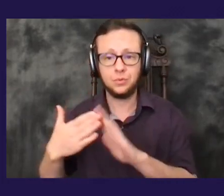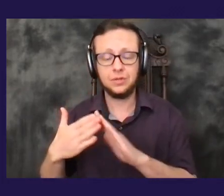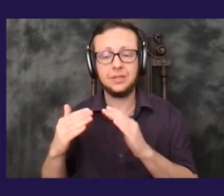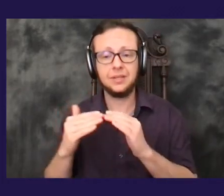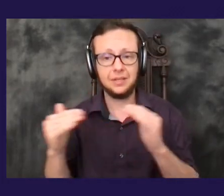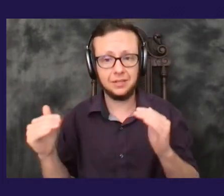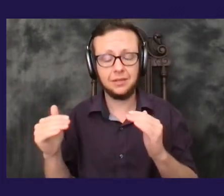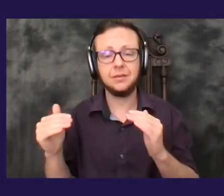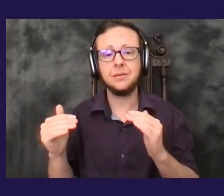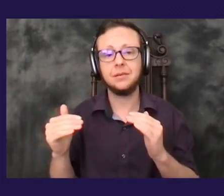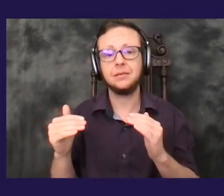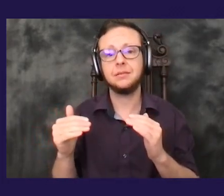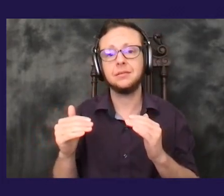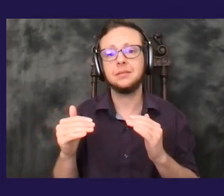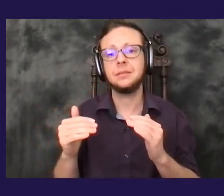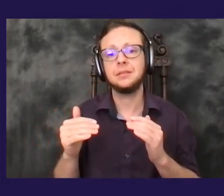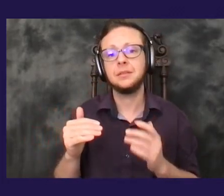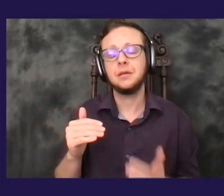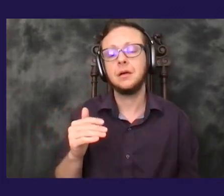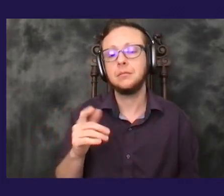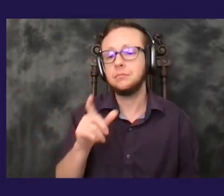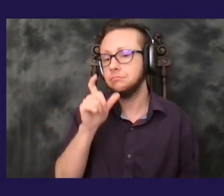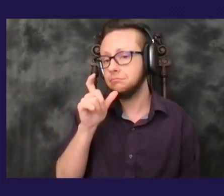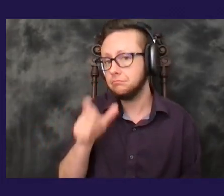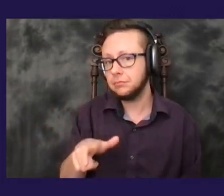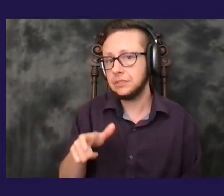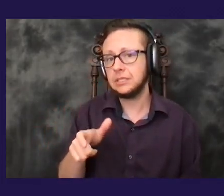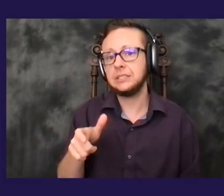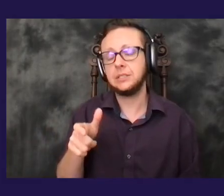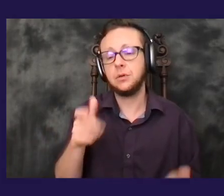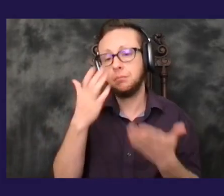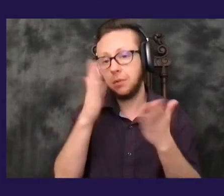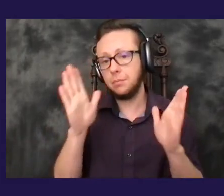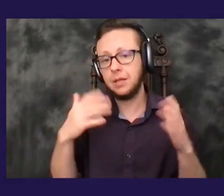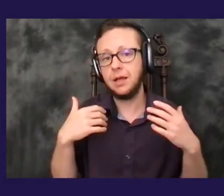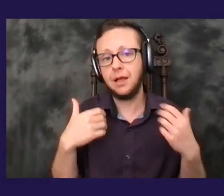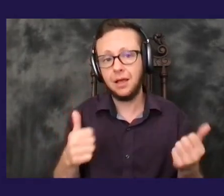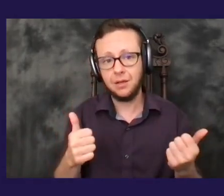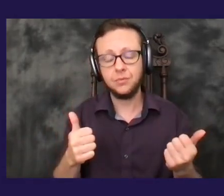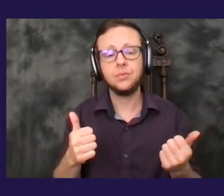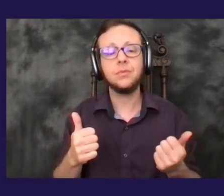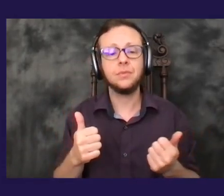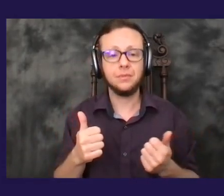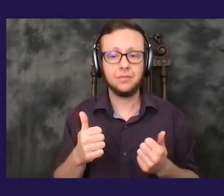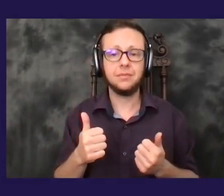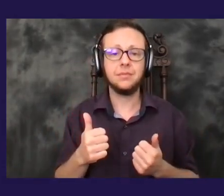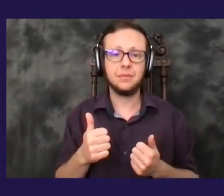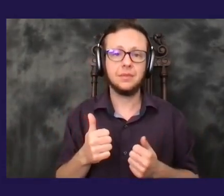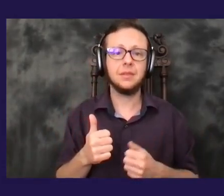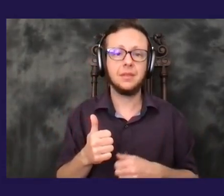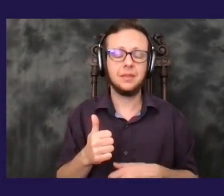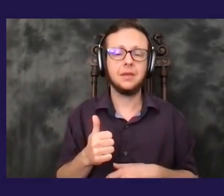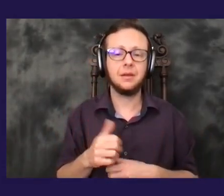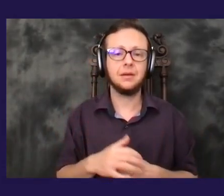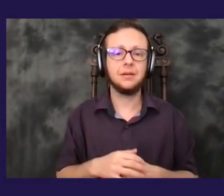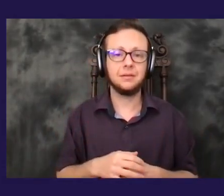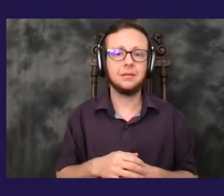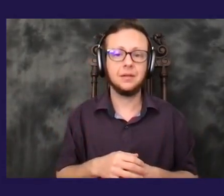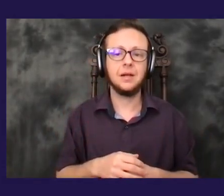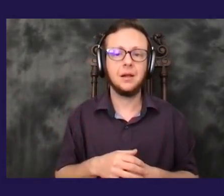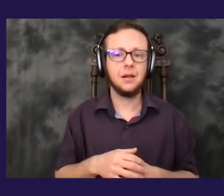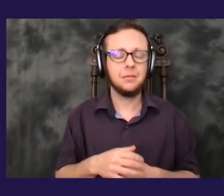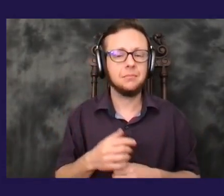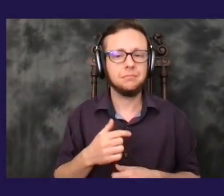which not necessarily may be public health priority. That brings me back to